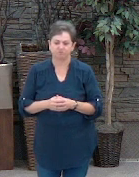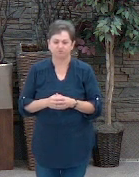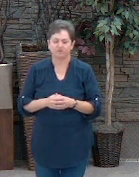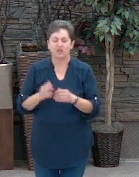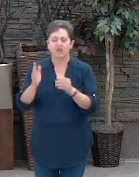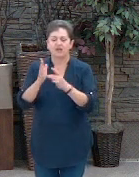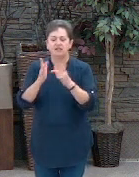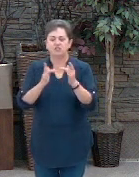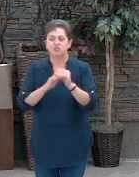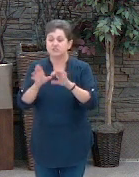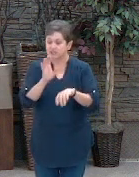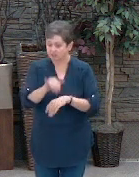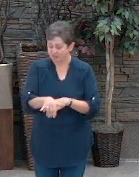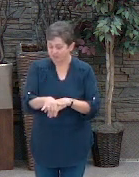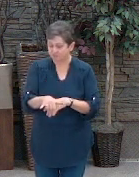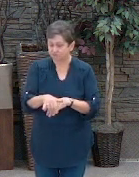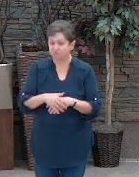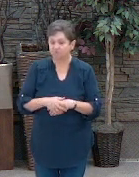Didn't Jesus do that?